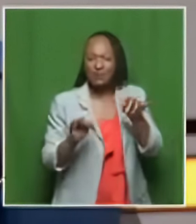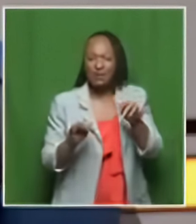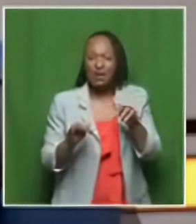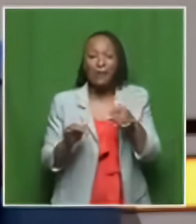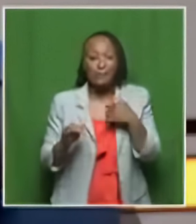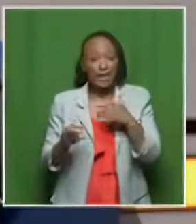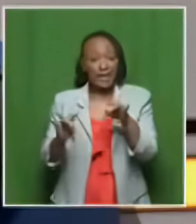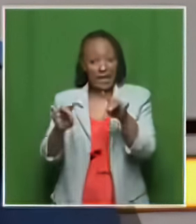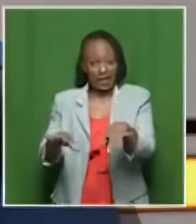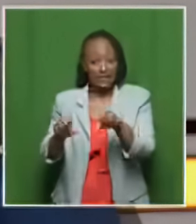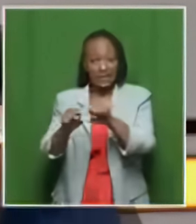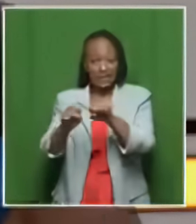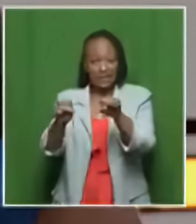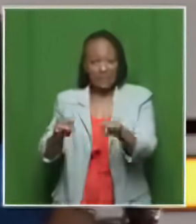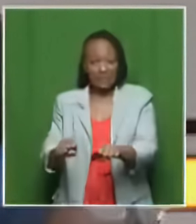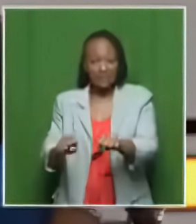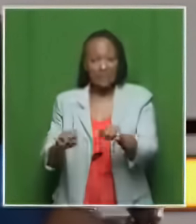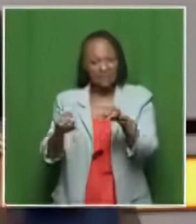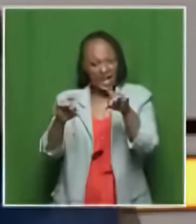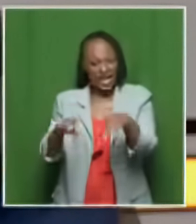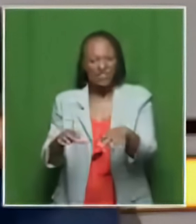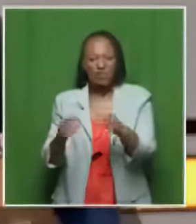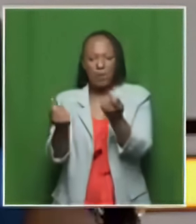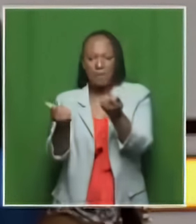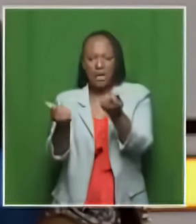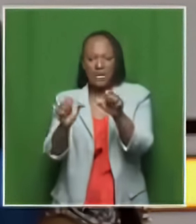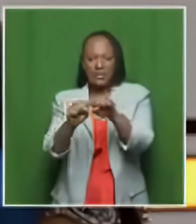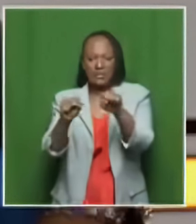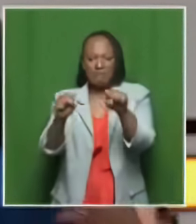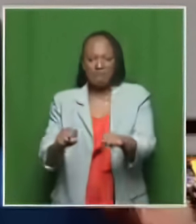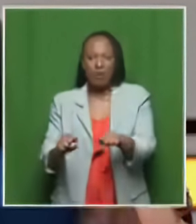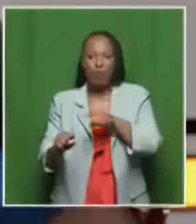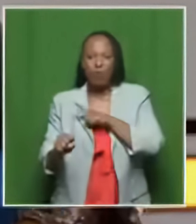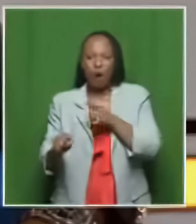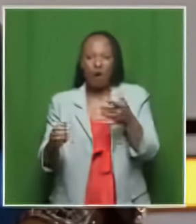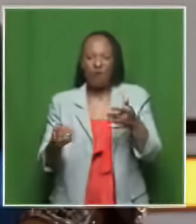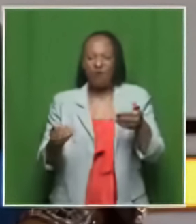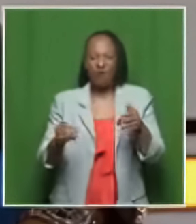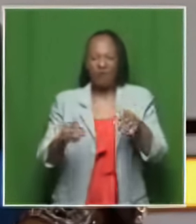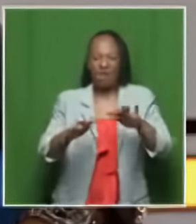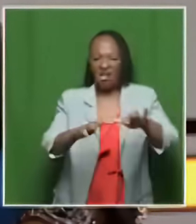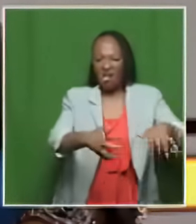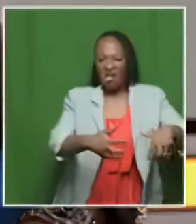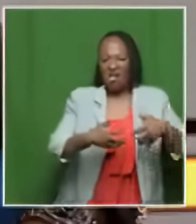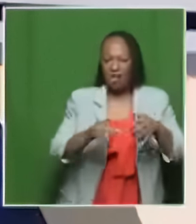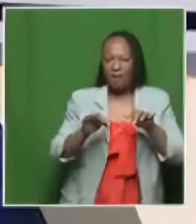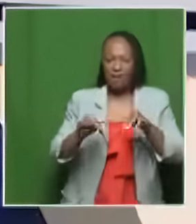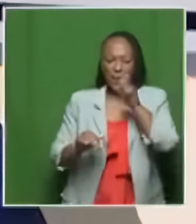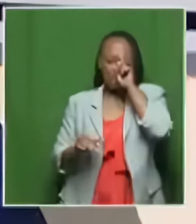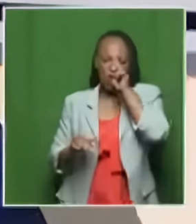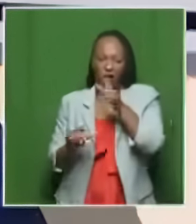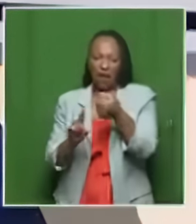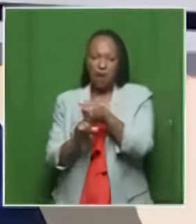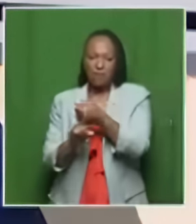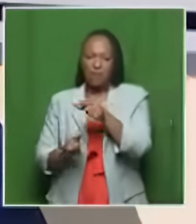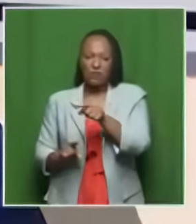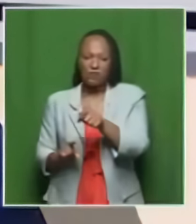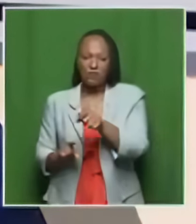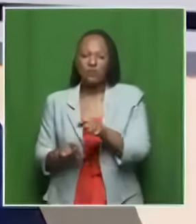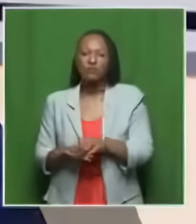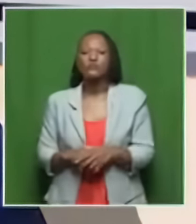hate the system. I hate the capitalist system that exploit our people and leave them with nothing. All right. We need to run